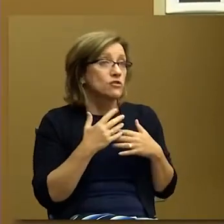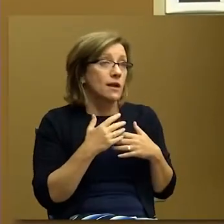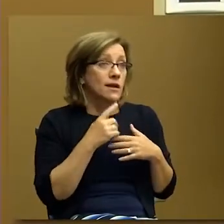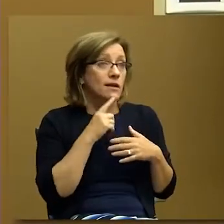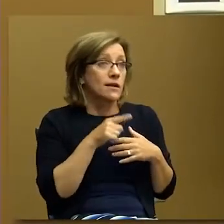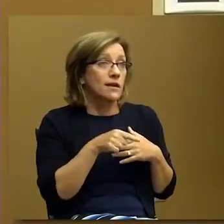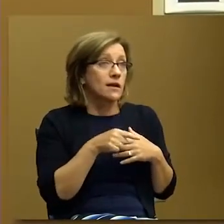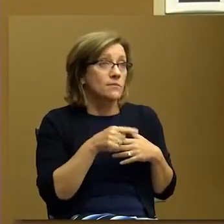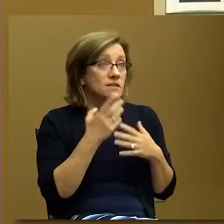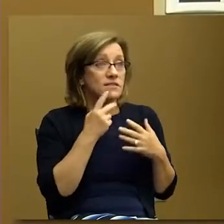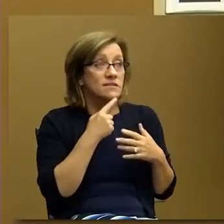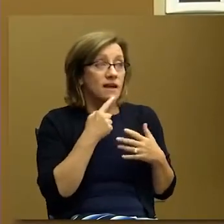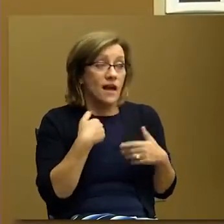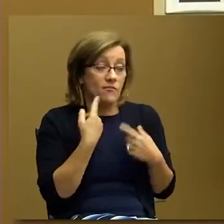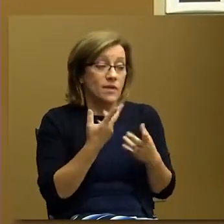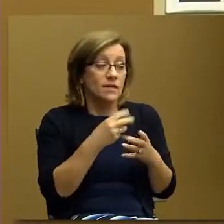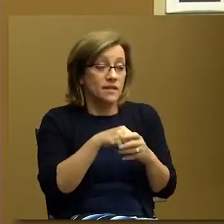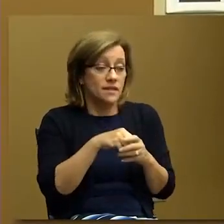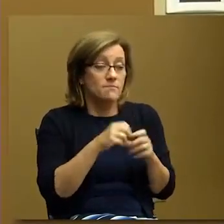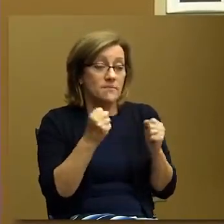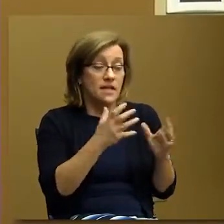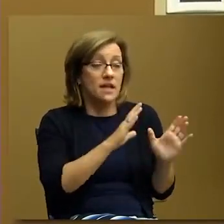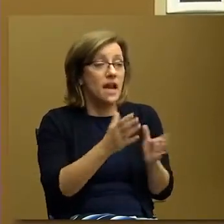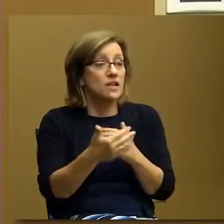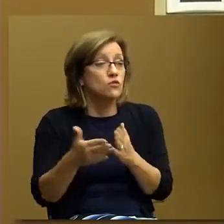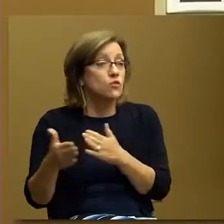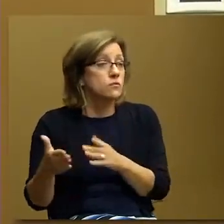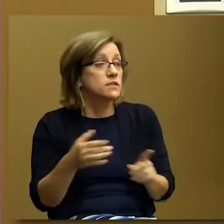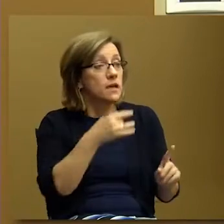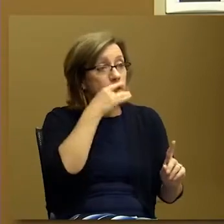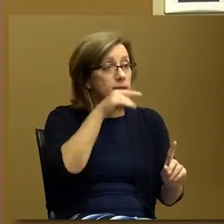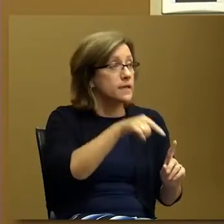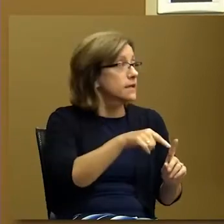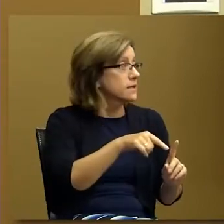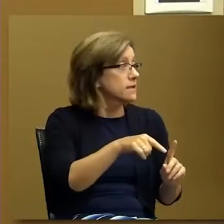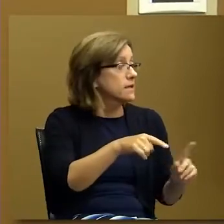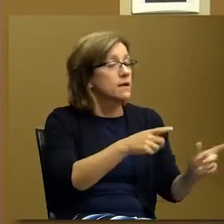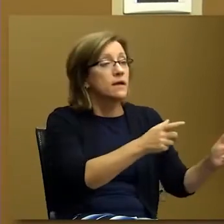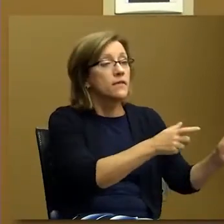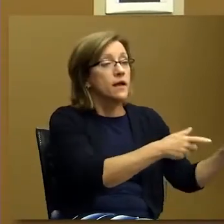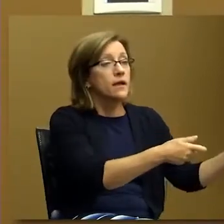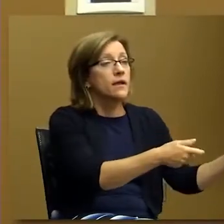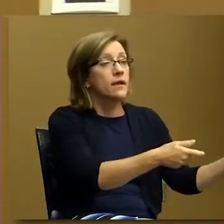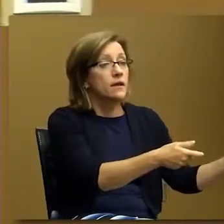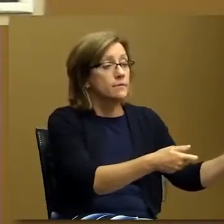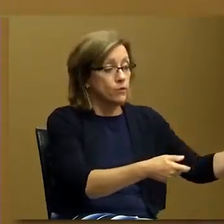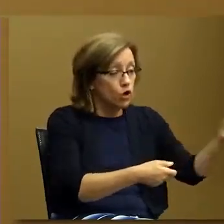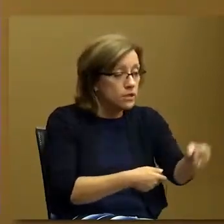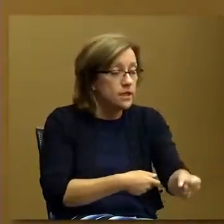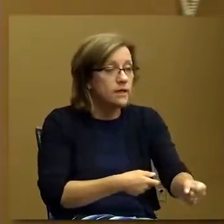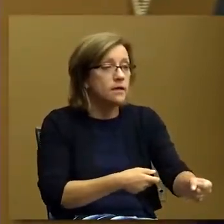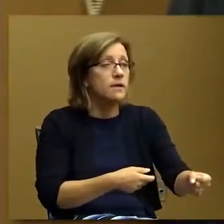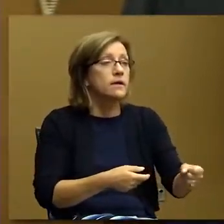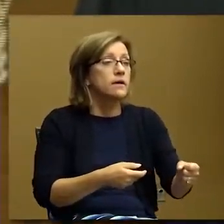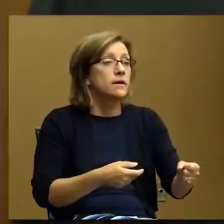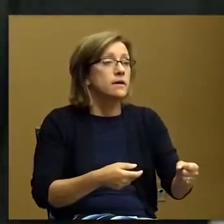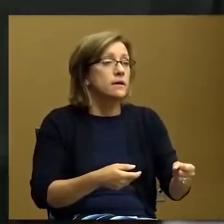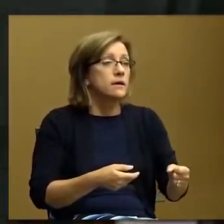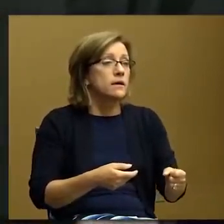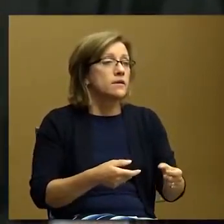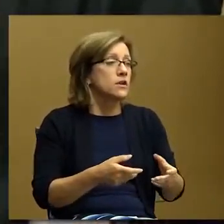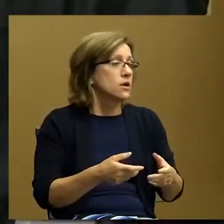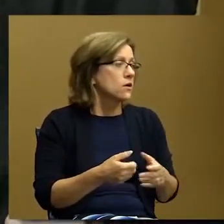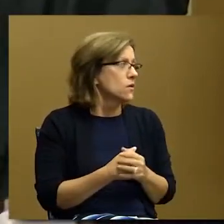say that I've been in a lot of classrooms where the kid is pulled in. You know, they take everything off of the